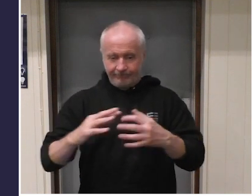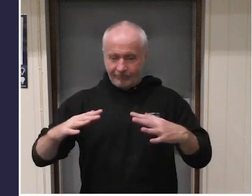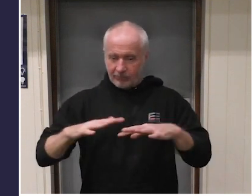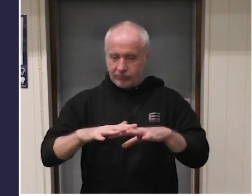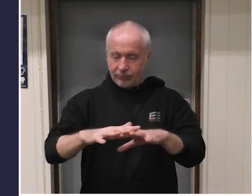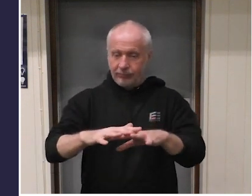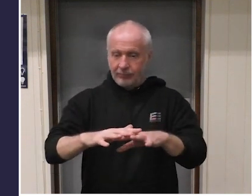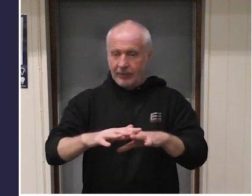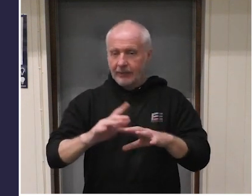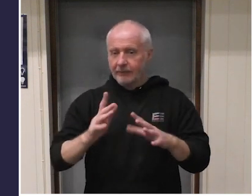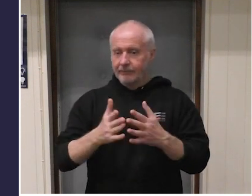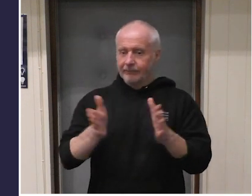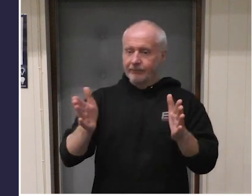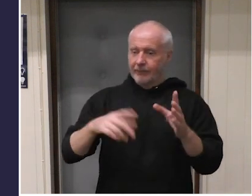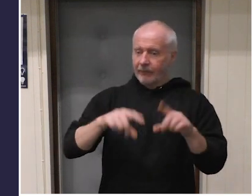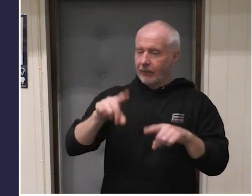open-ended variation.